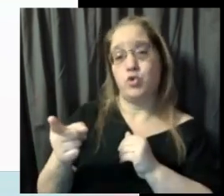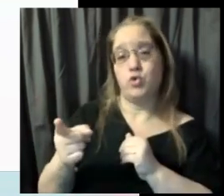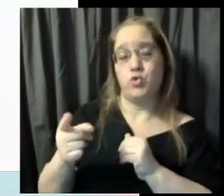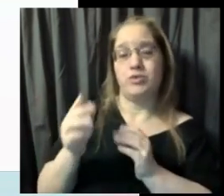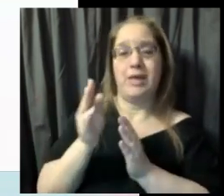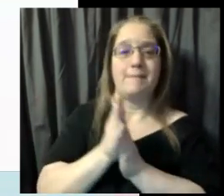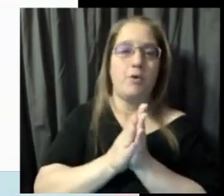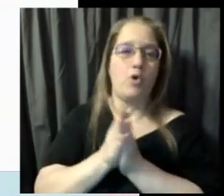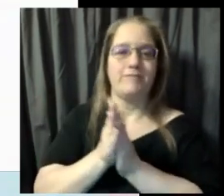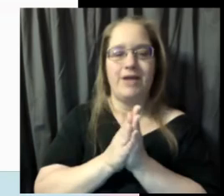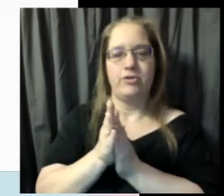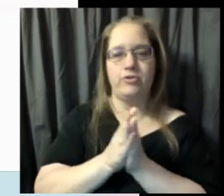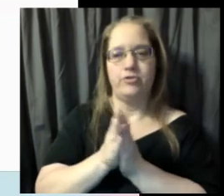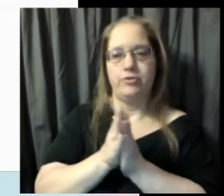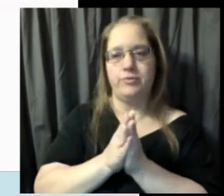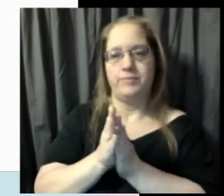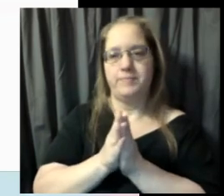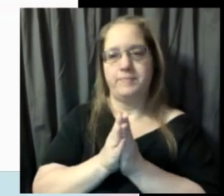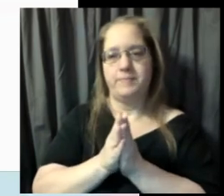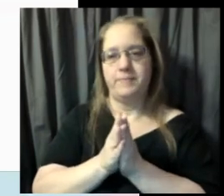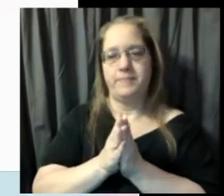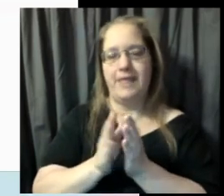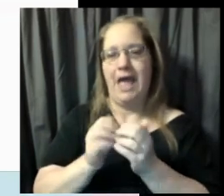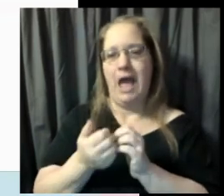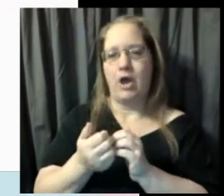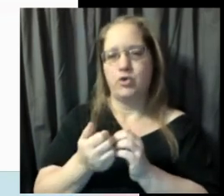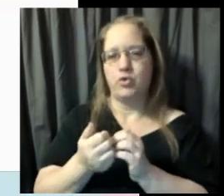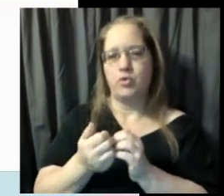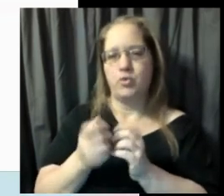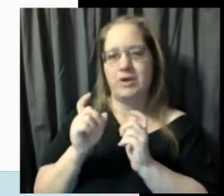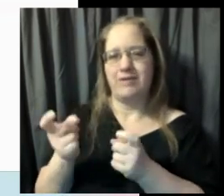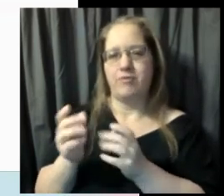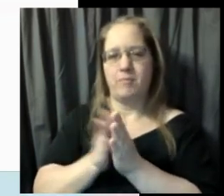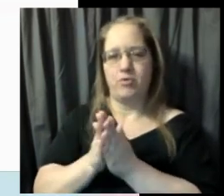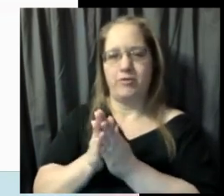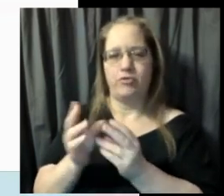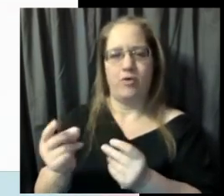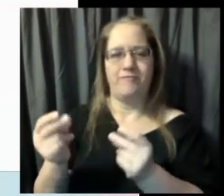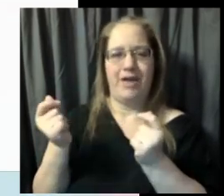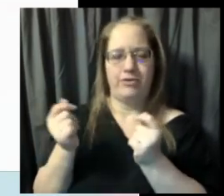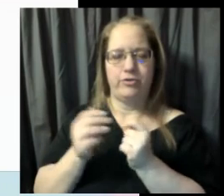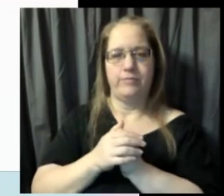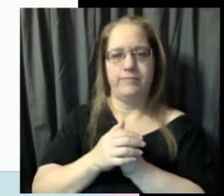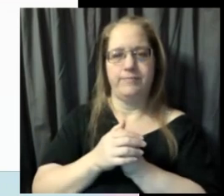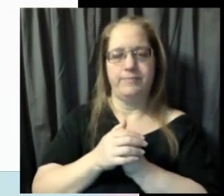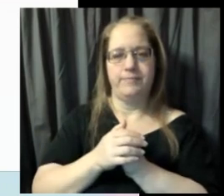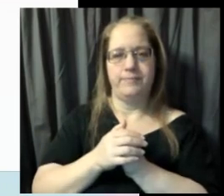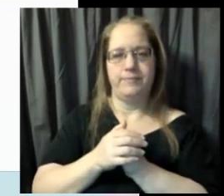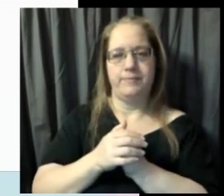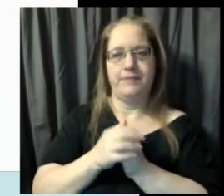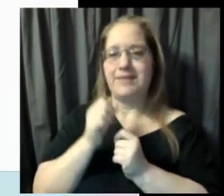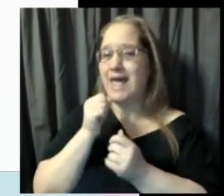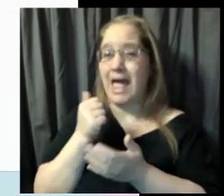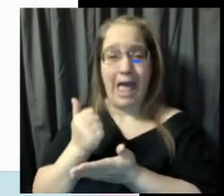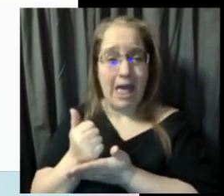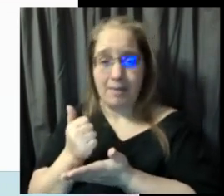like that motivation? Where do you get him to get the motivation to go faster? Not so much